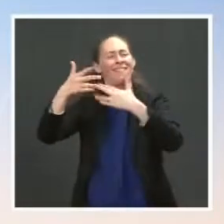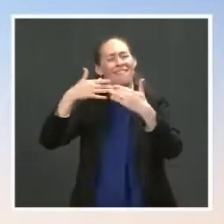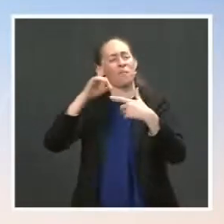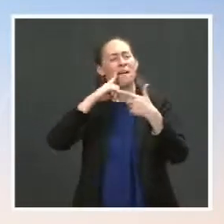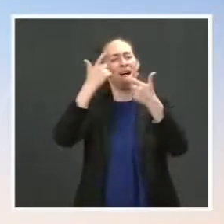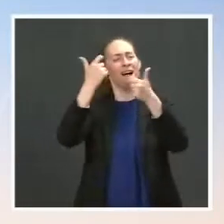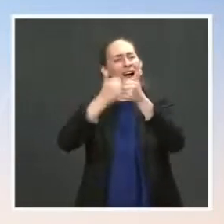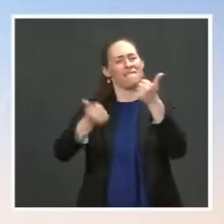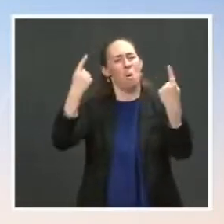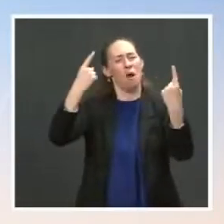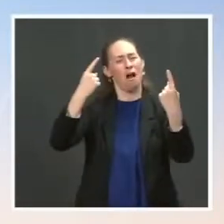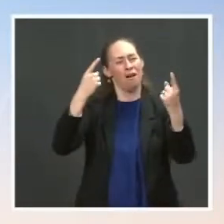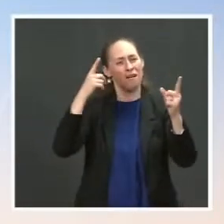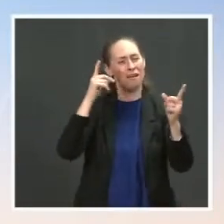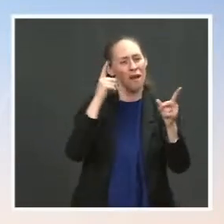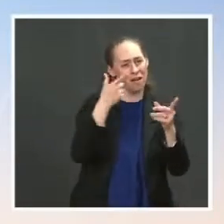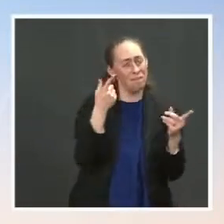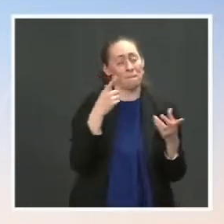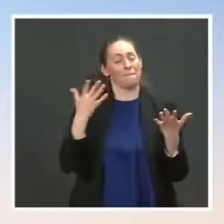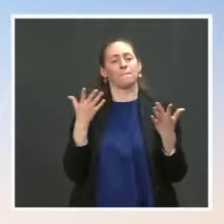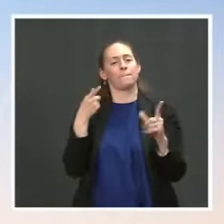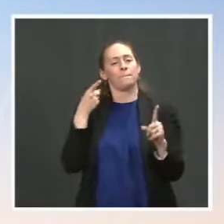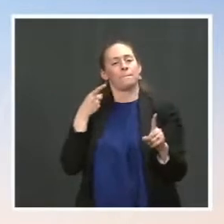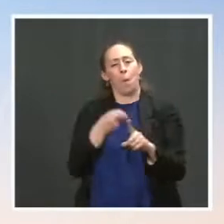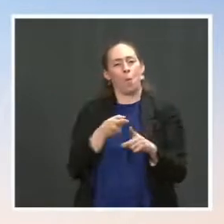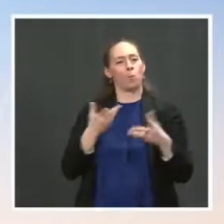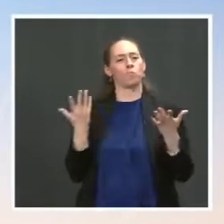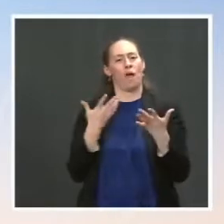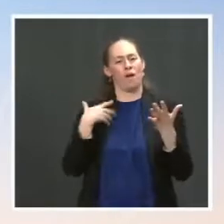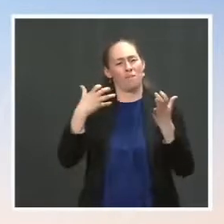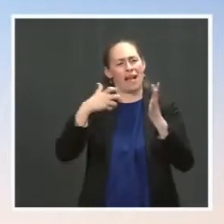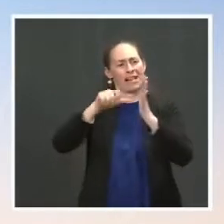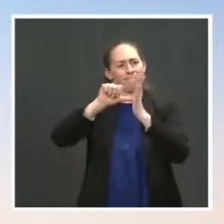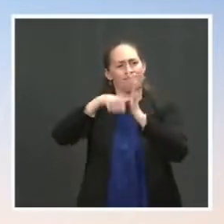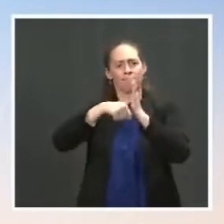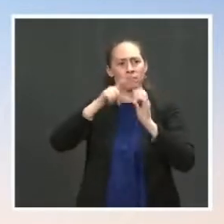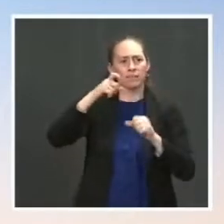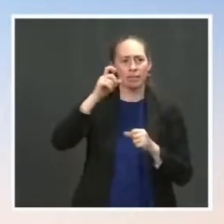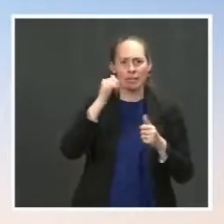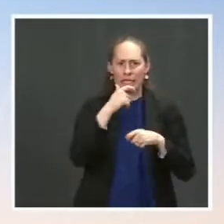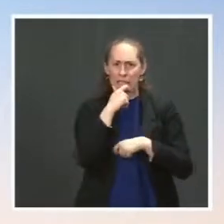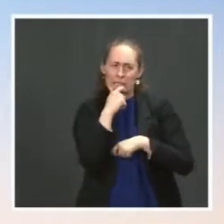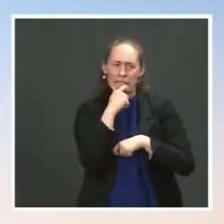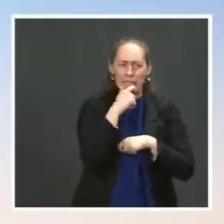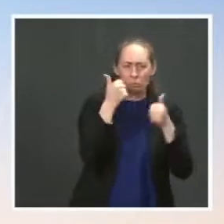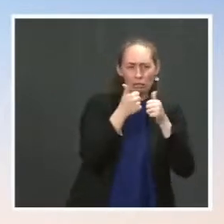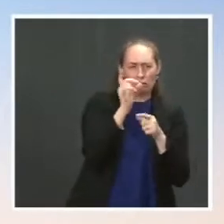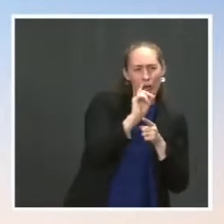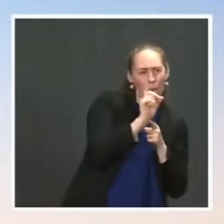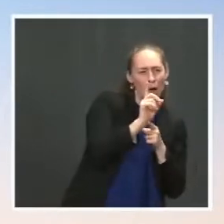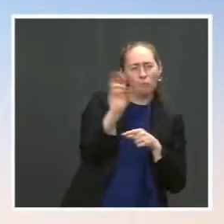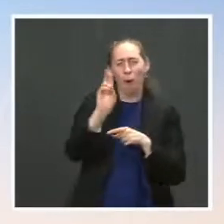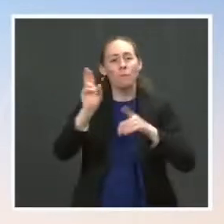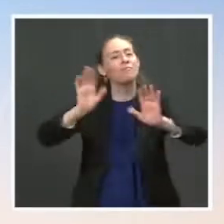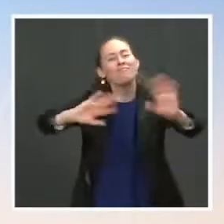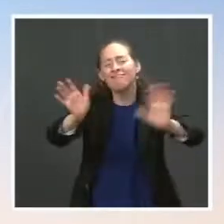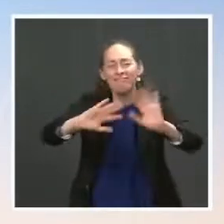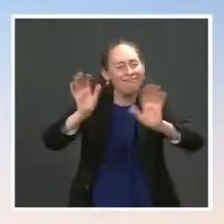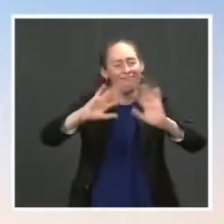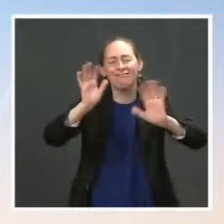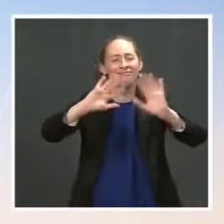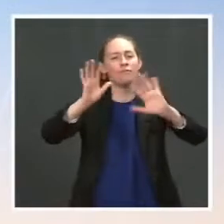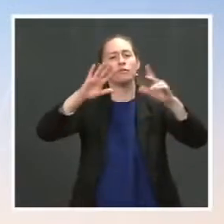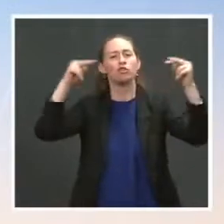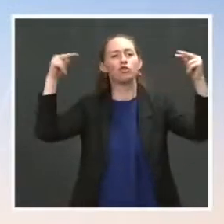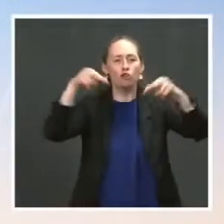country. So our point is this is addressing not a political issue. This is addressing a vital need in the